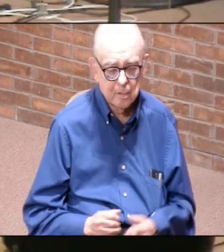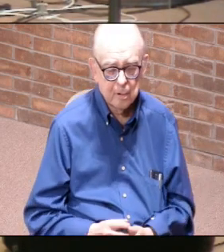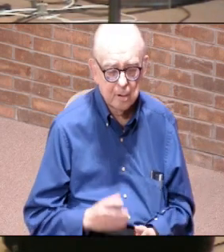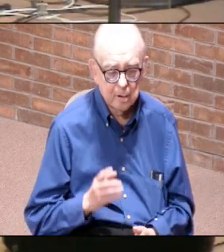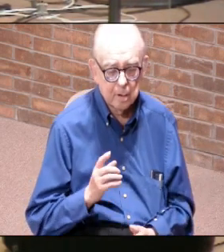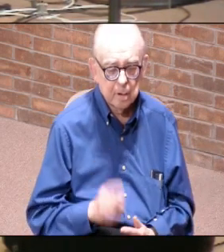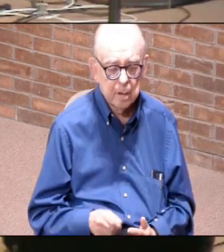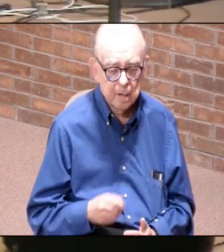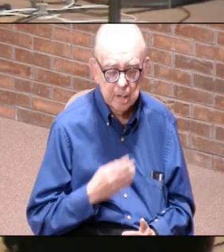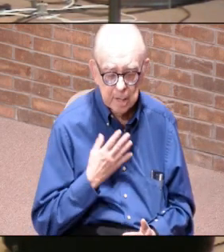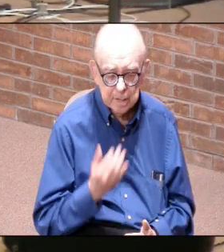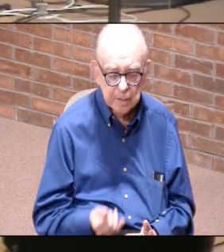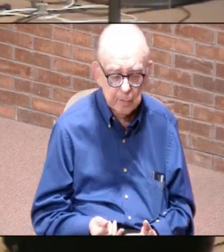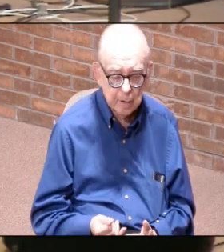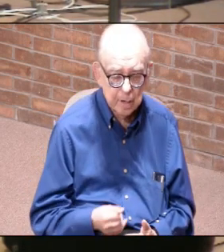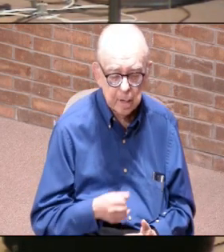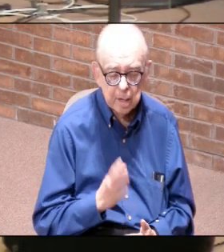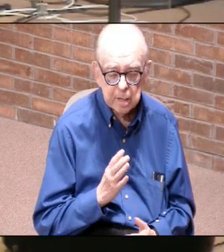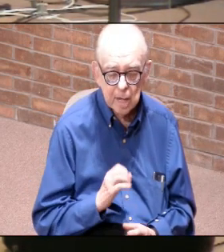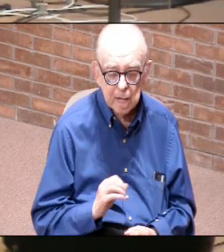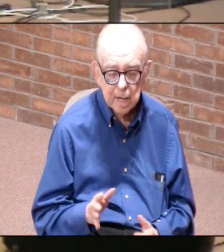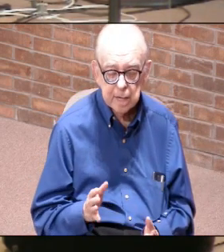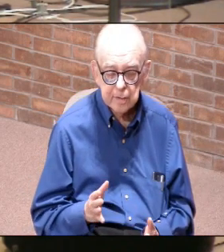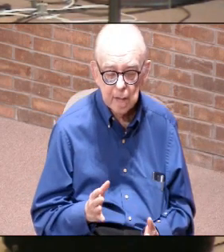But can I tell you why he hates it?